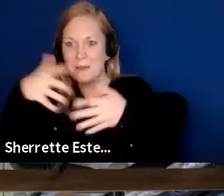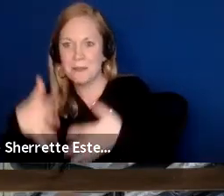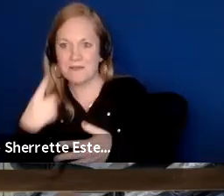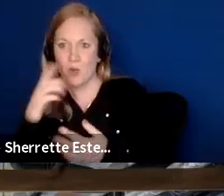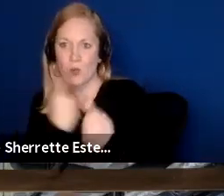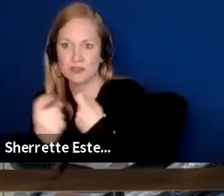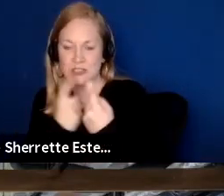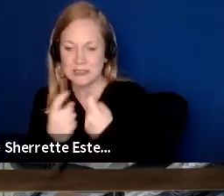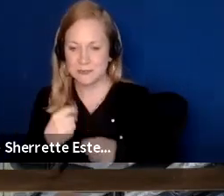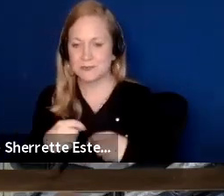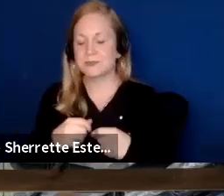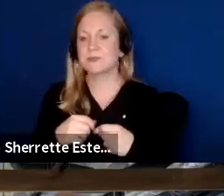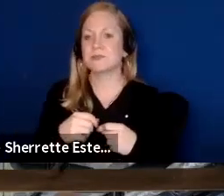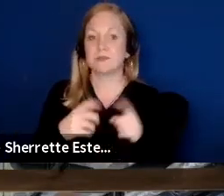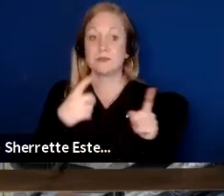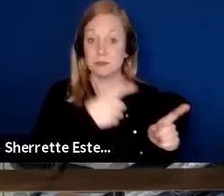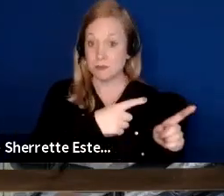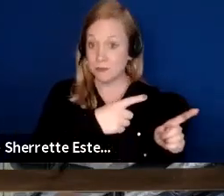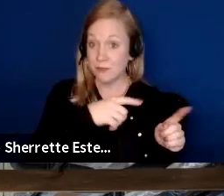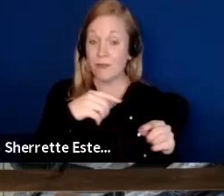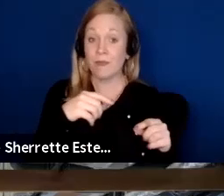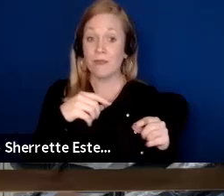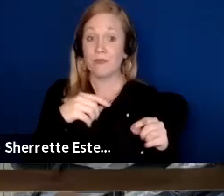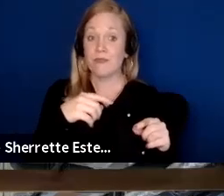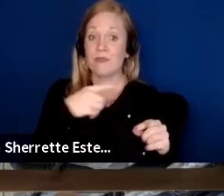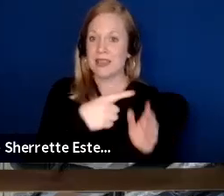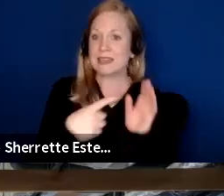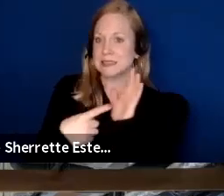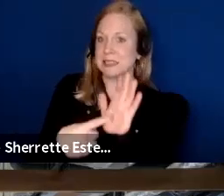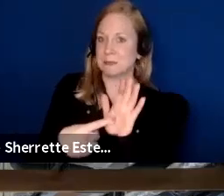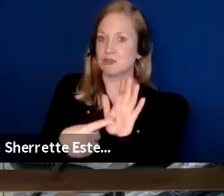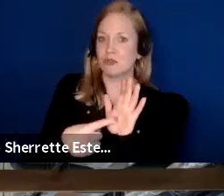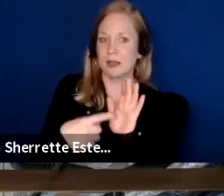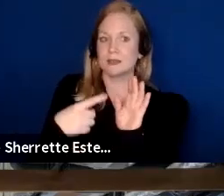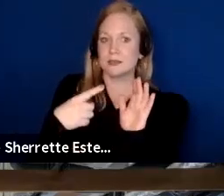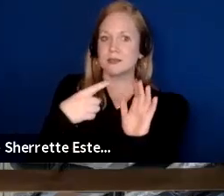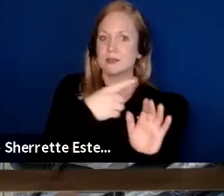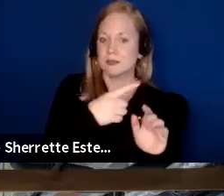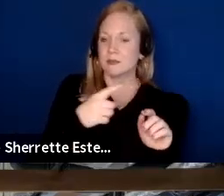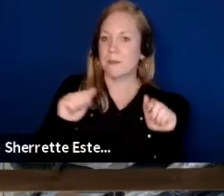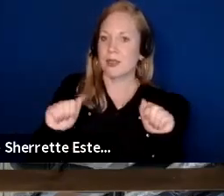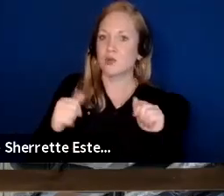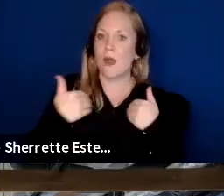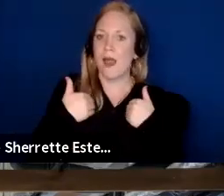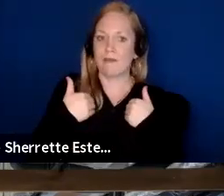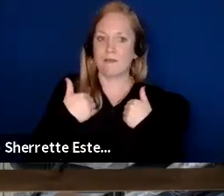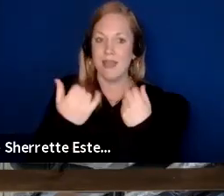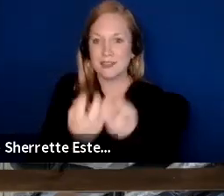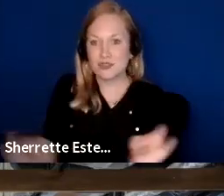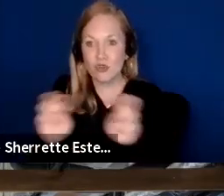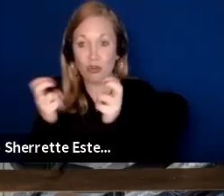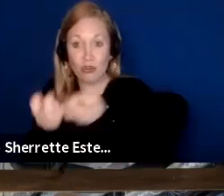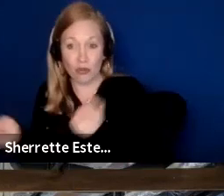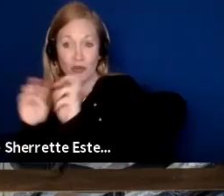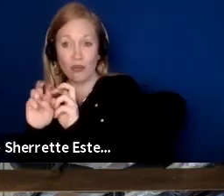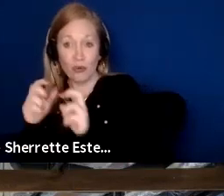here. This next slide really demonstrates the ability to have those circular seating areas and